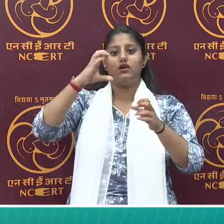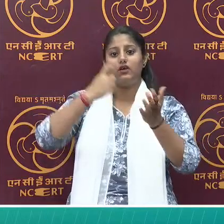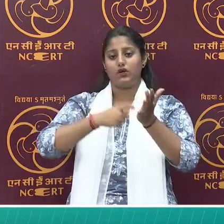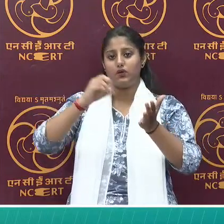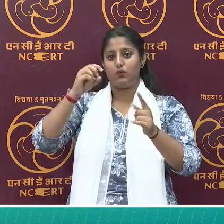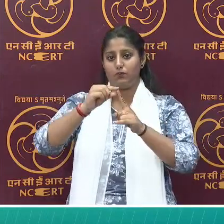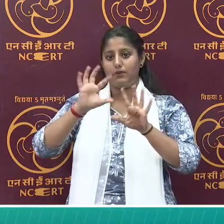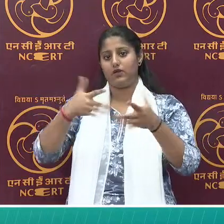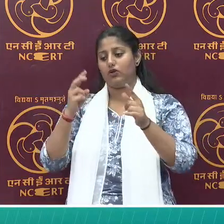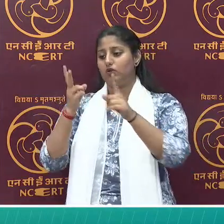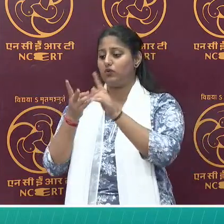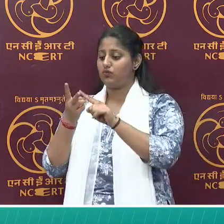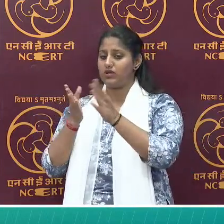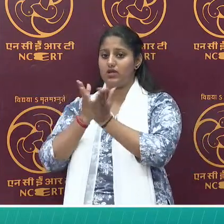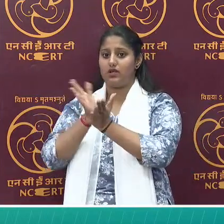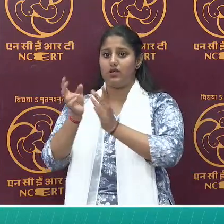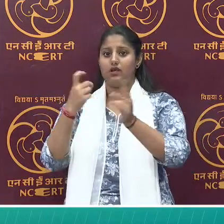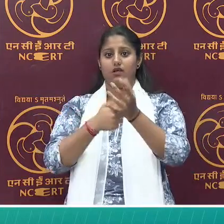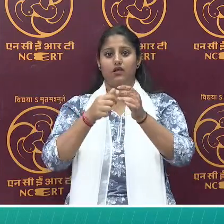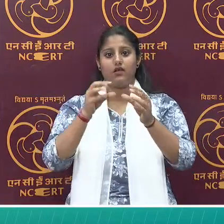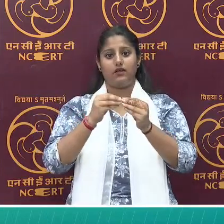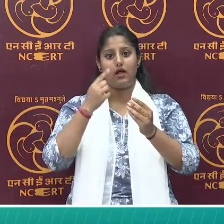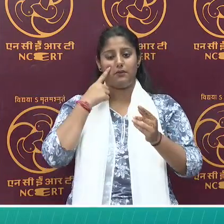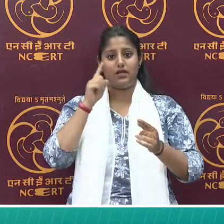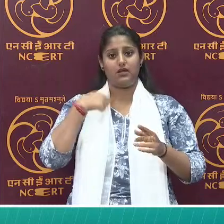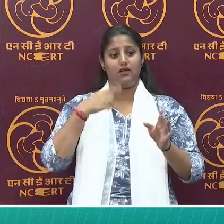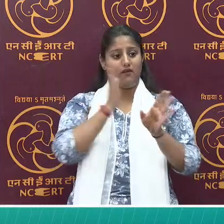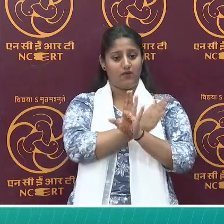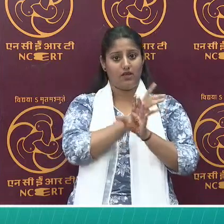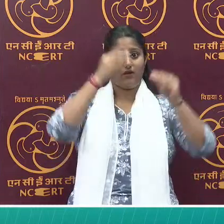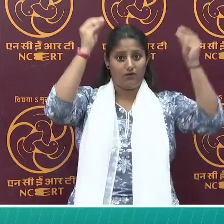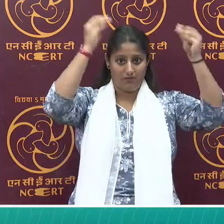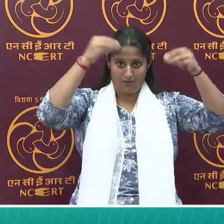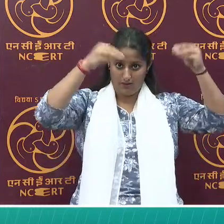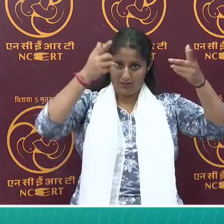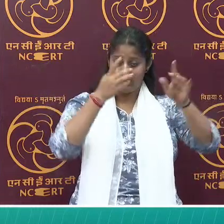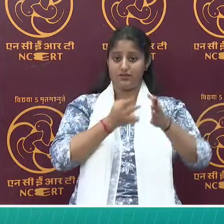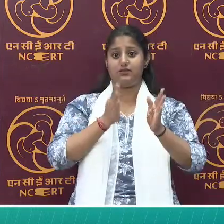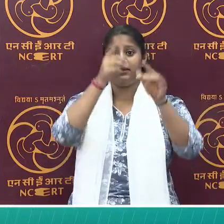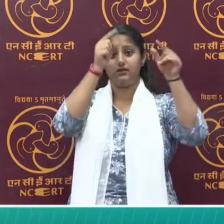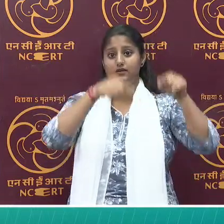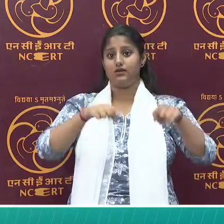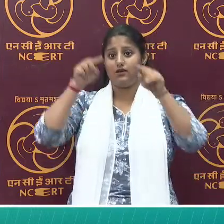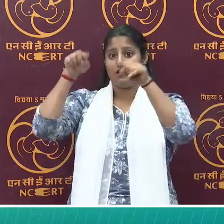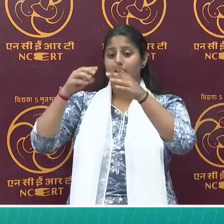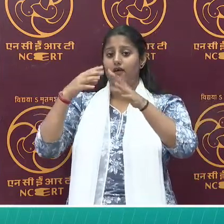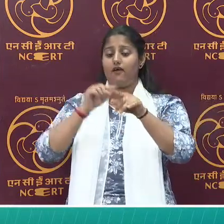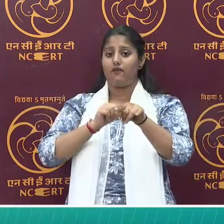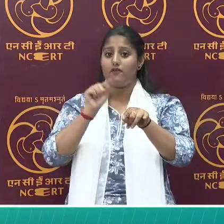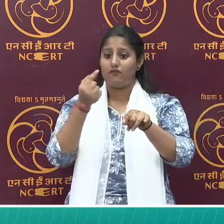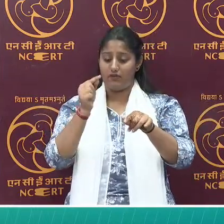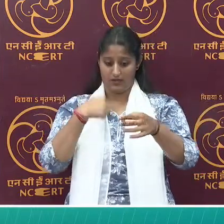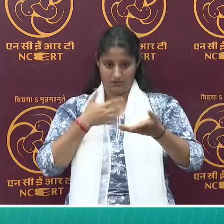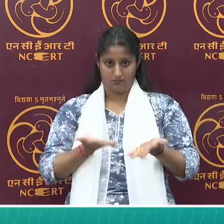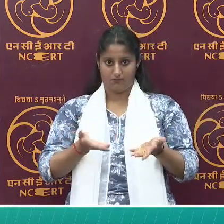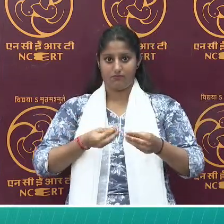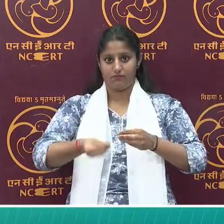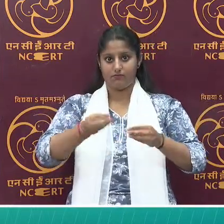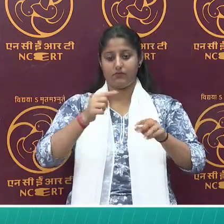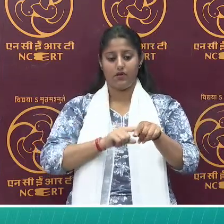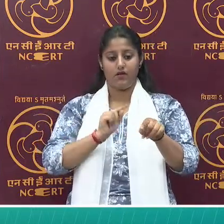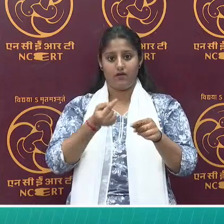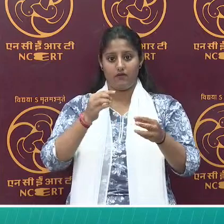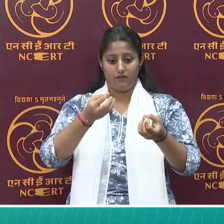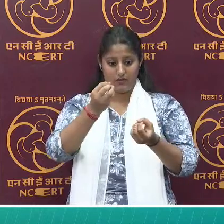now, so that is rainy season crop that comes. So now we know that wheat is harvested. Yes,